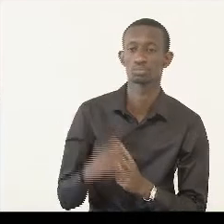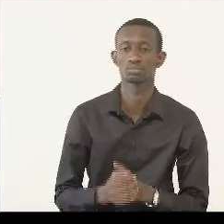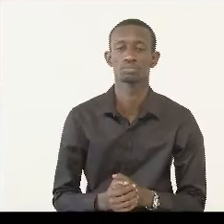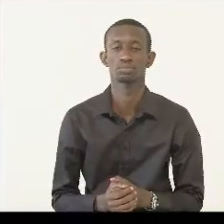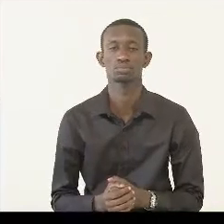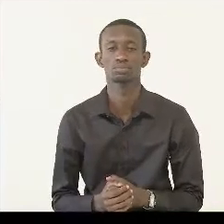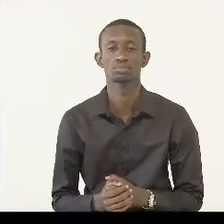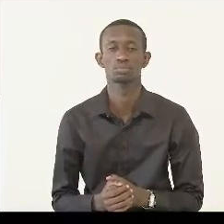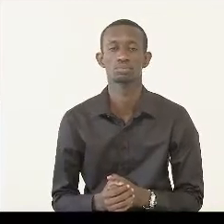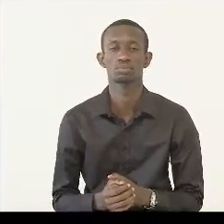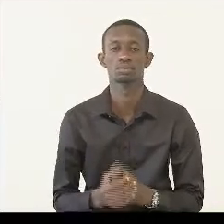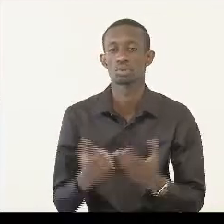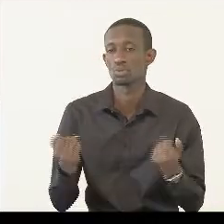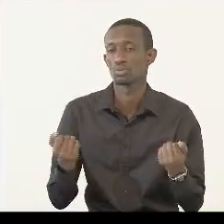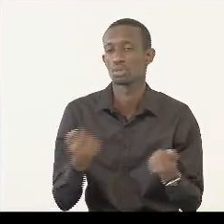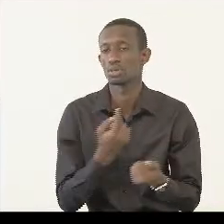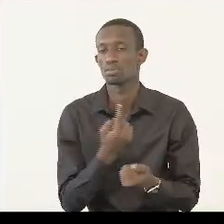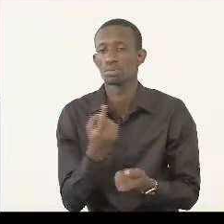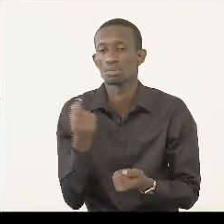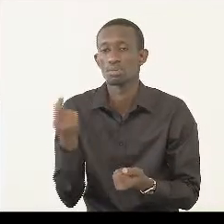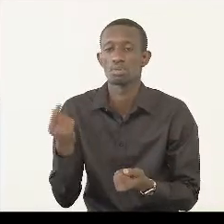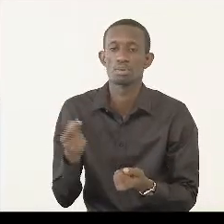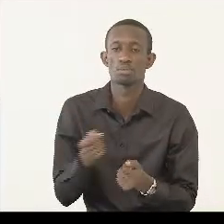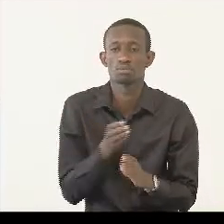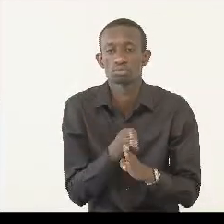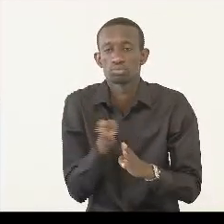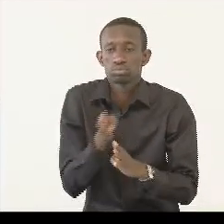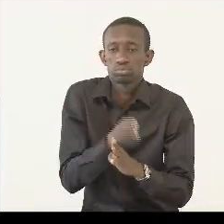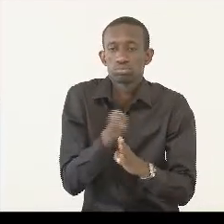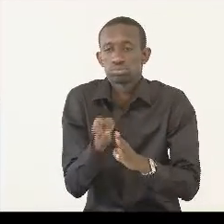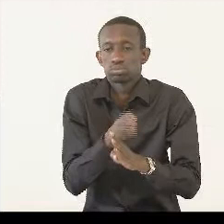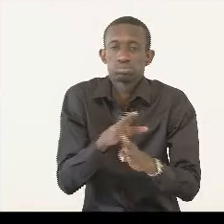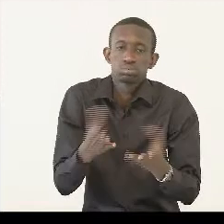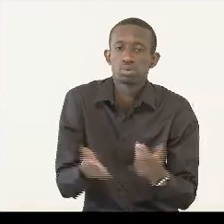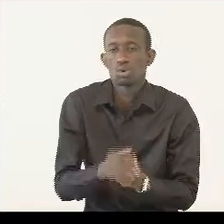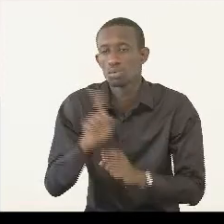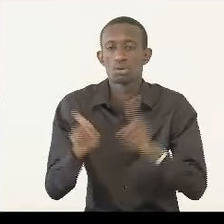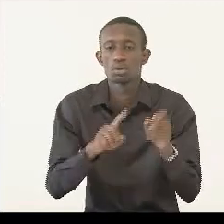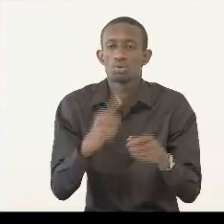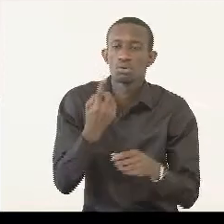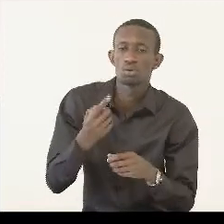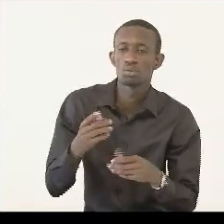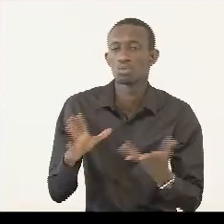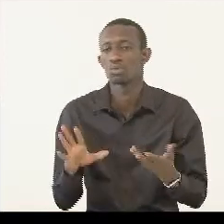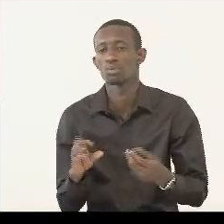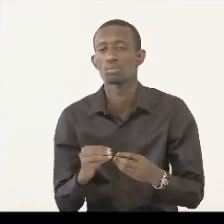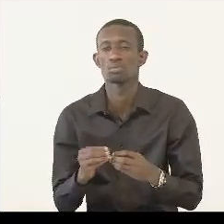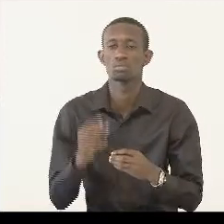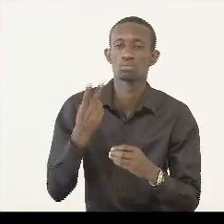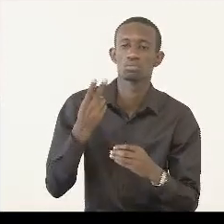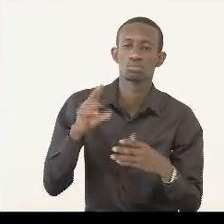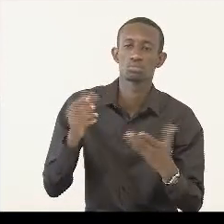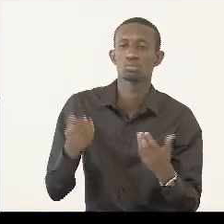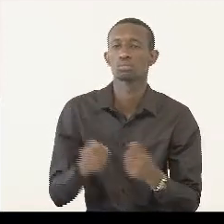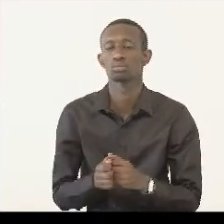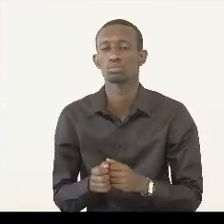And we have some bit of guidance. You just read a question. You may be given more than 1 or 2, 3 answers that look alike. That's